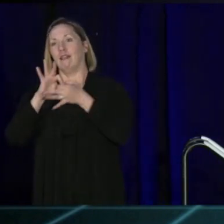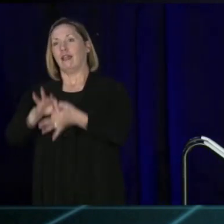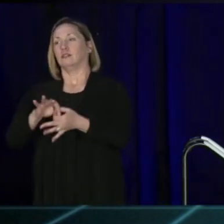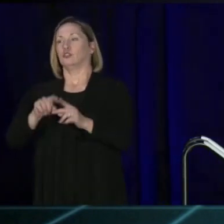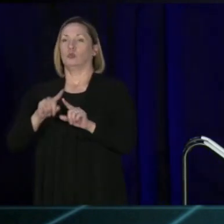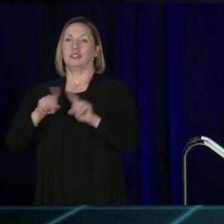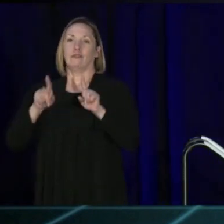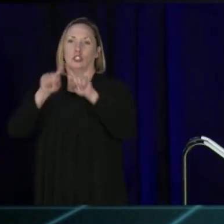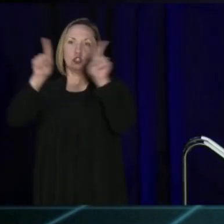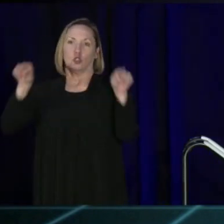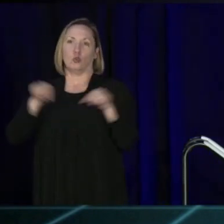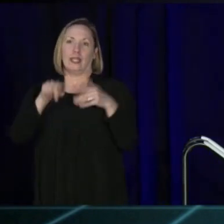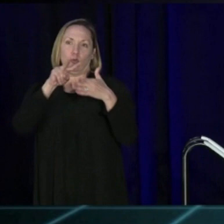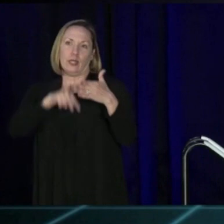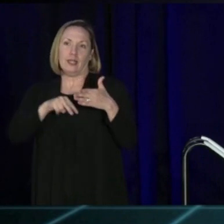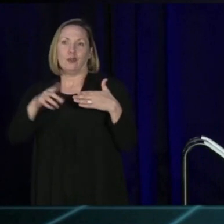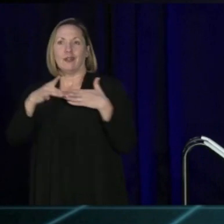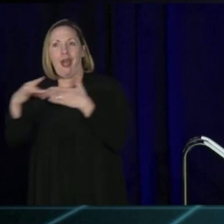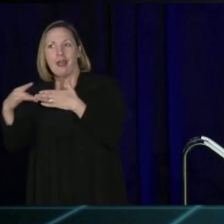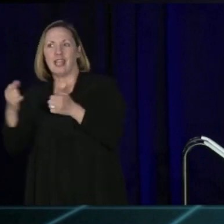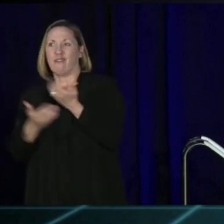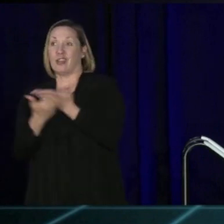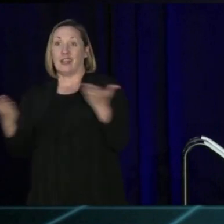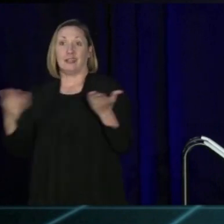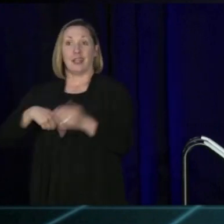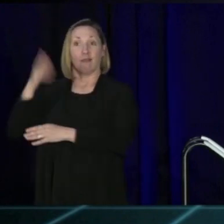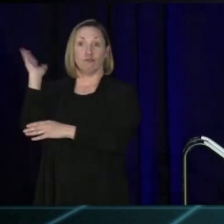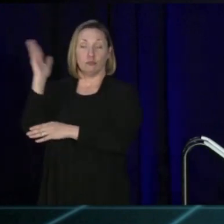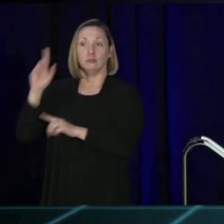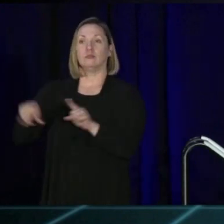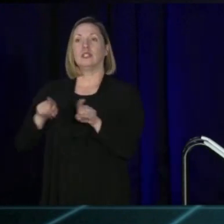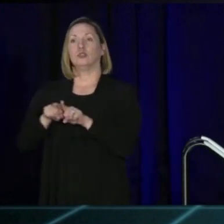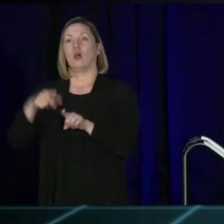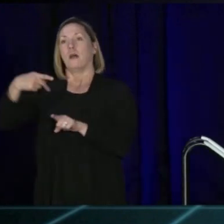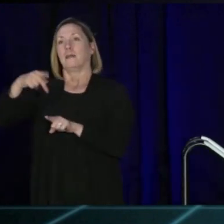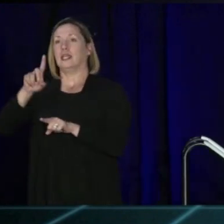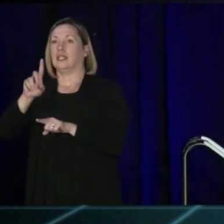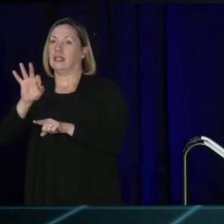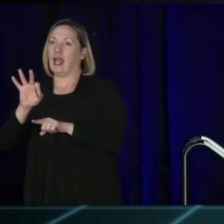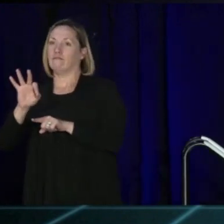reader guides and everything I covered, plus PDF version of my slides.